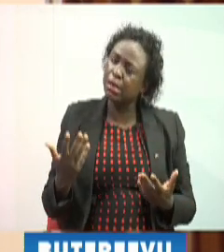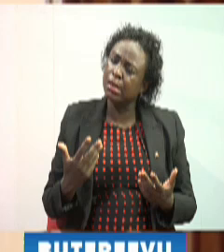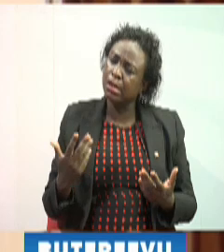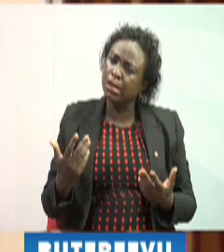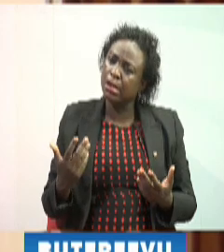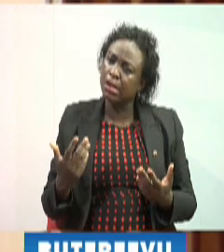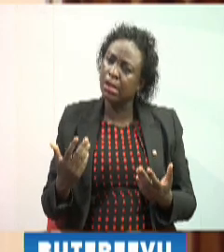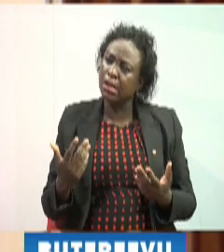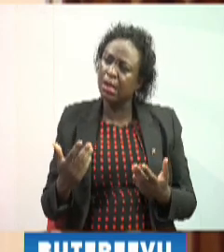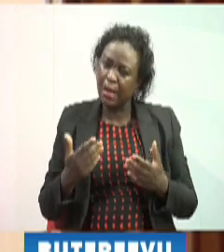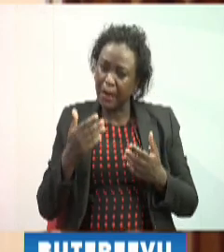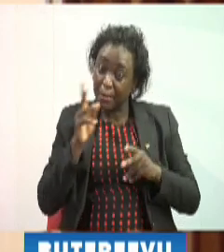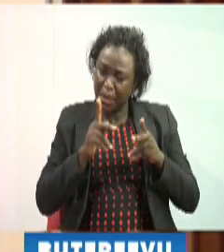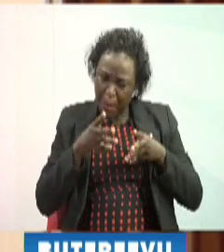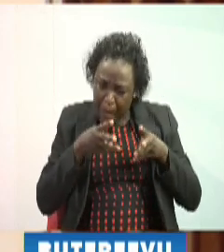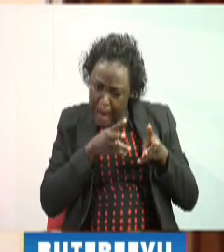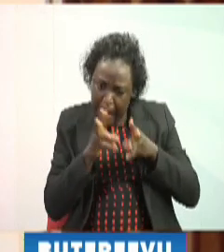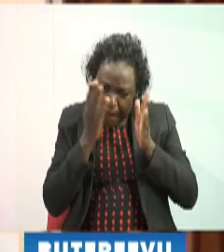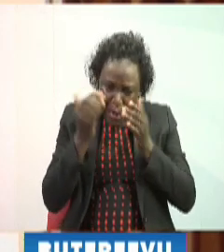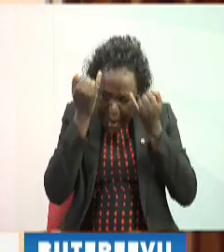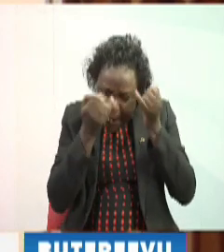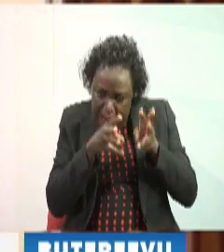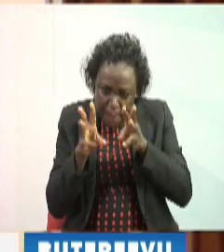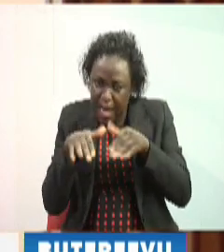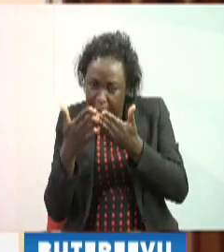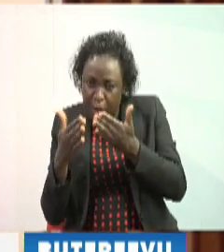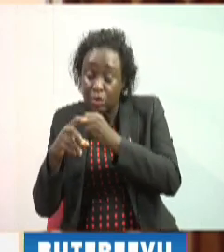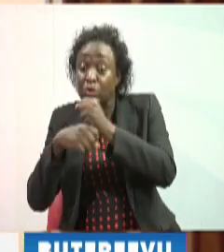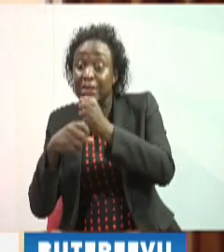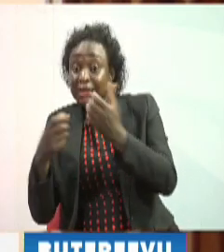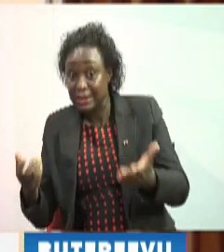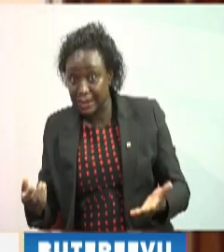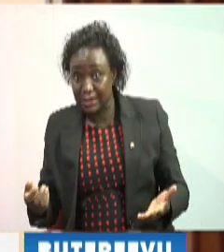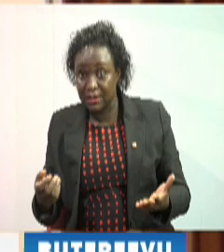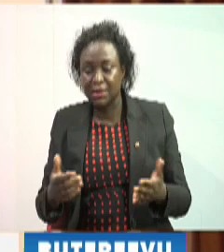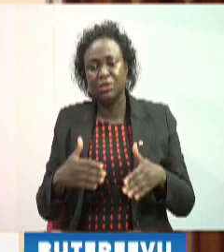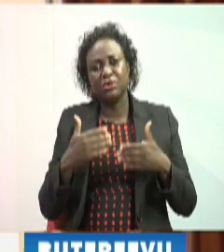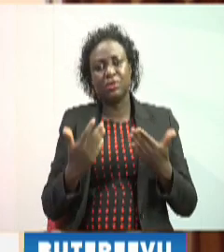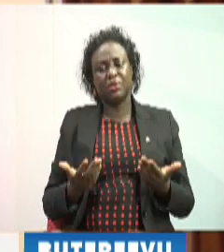with a lot of strategy in it. So it is not good to talk of